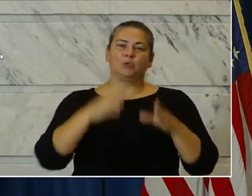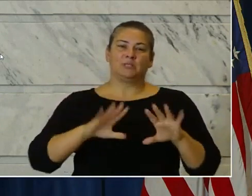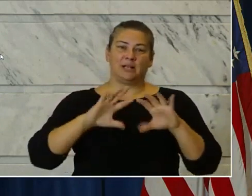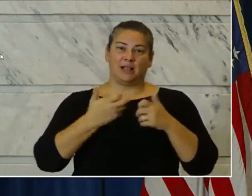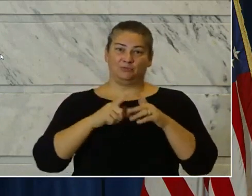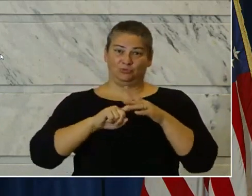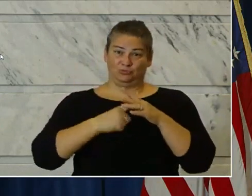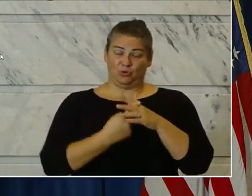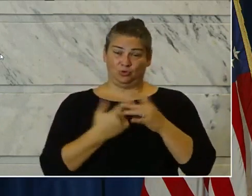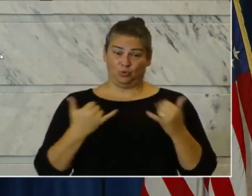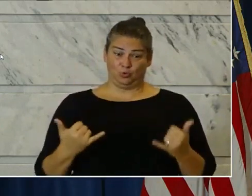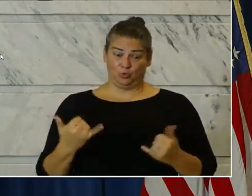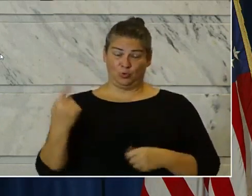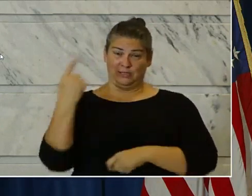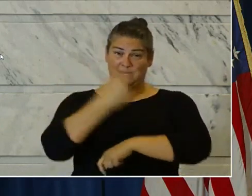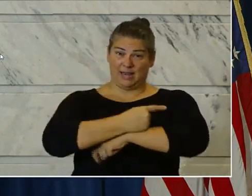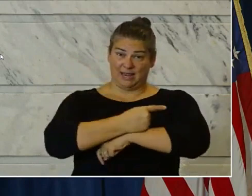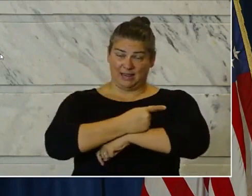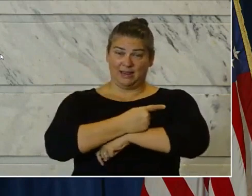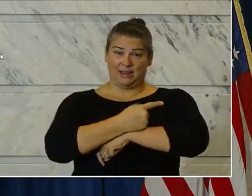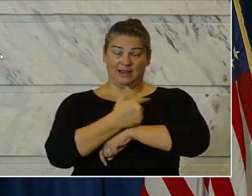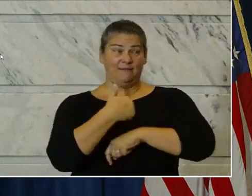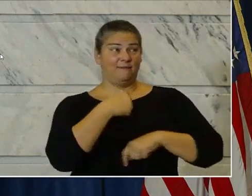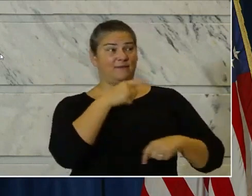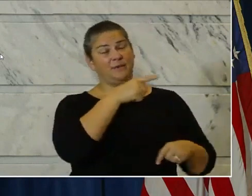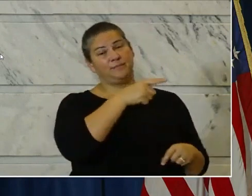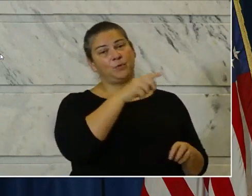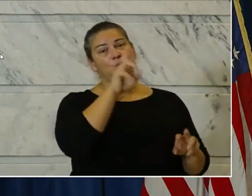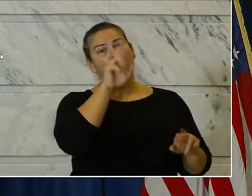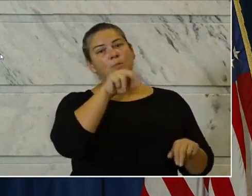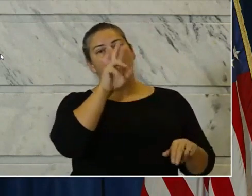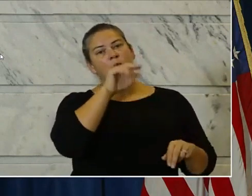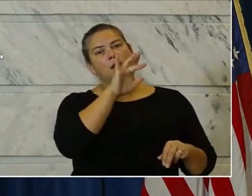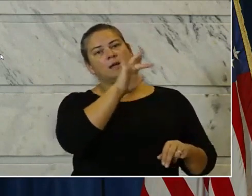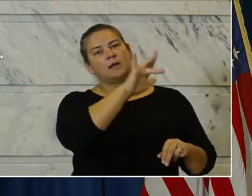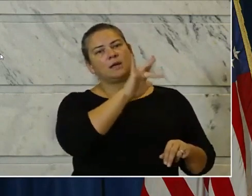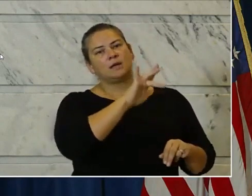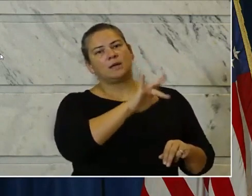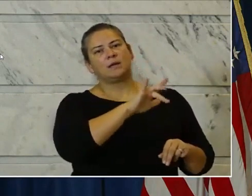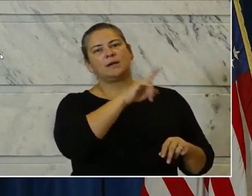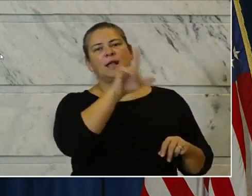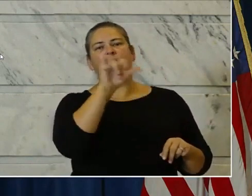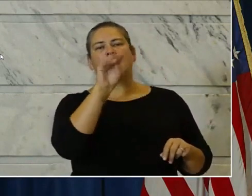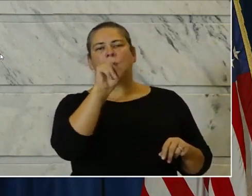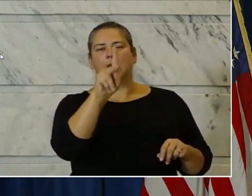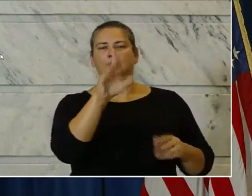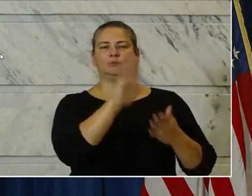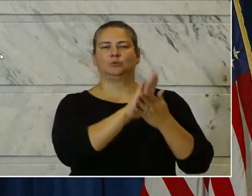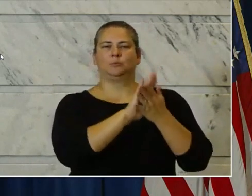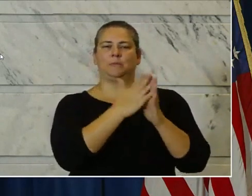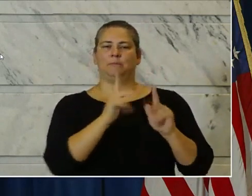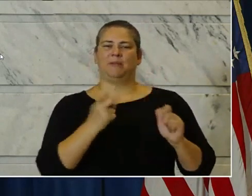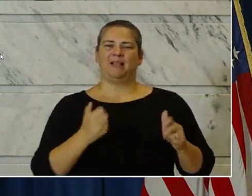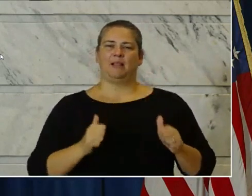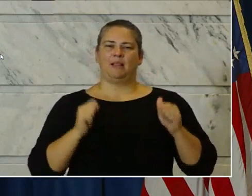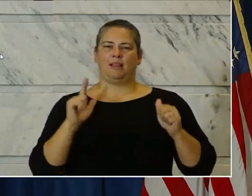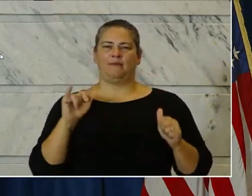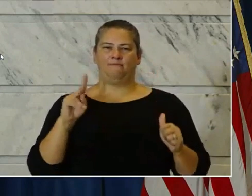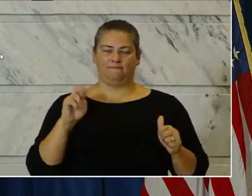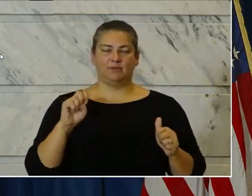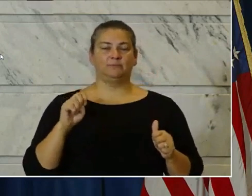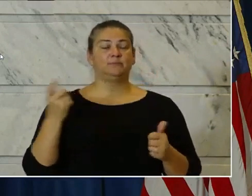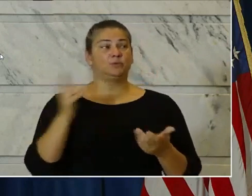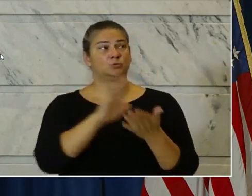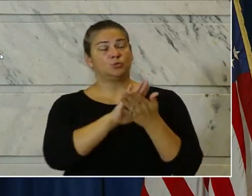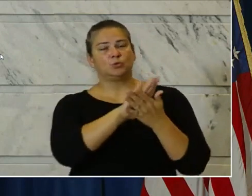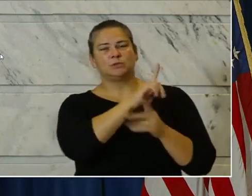And so today we knew that the reporting link for schools would go live. And so our schools are asked to